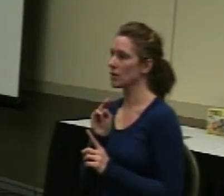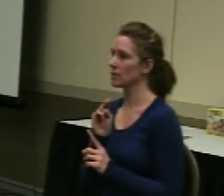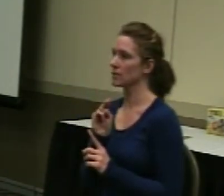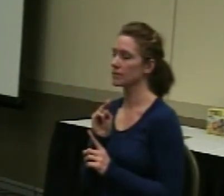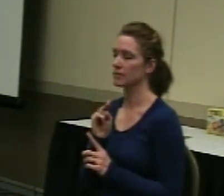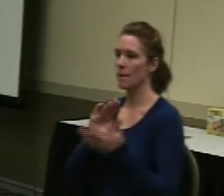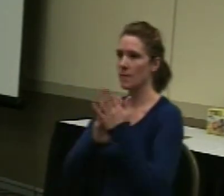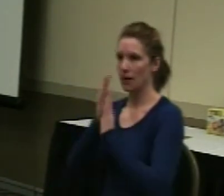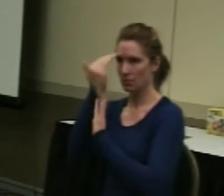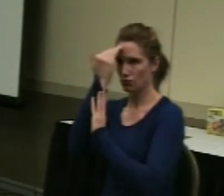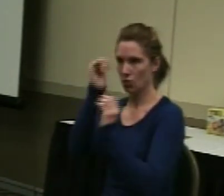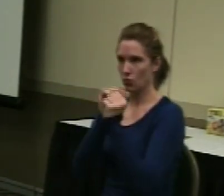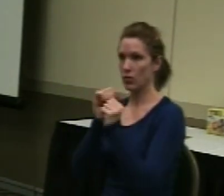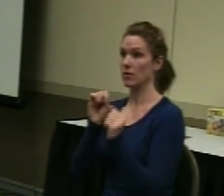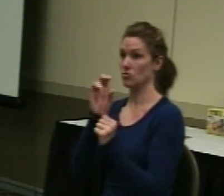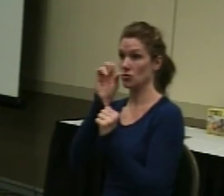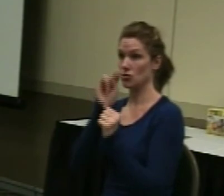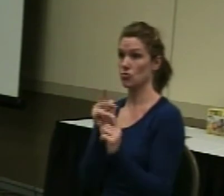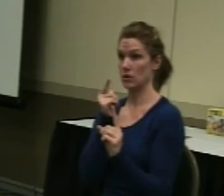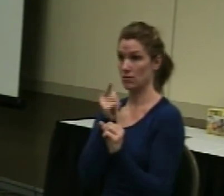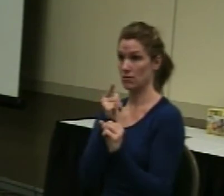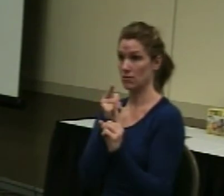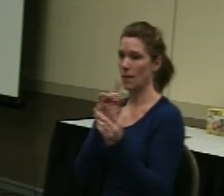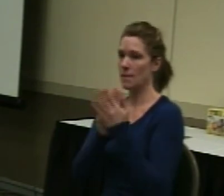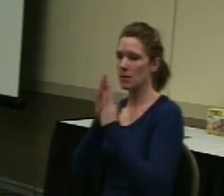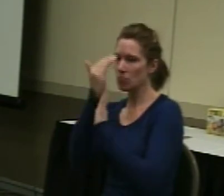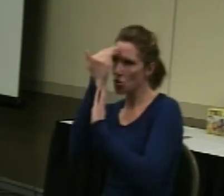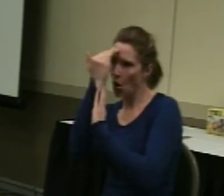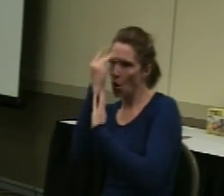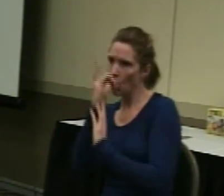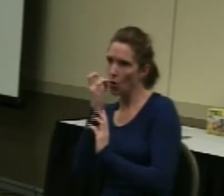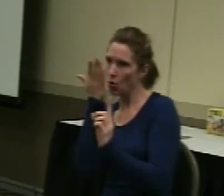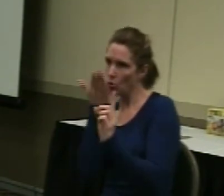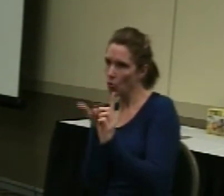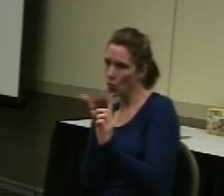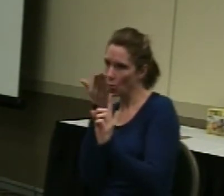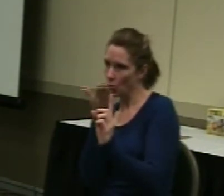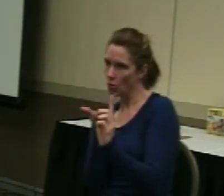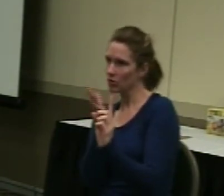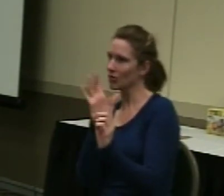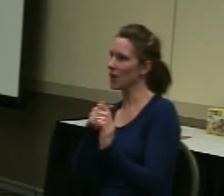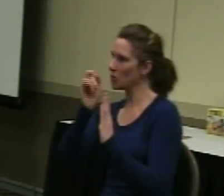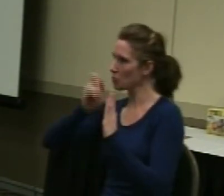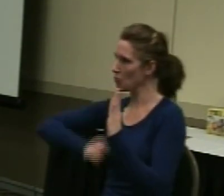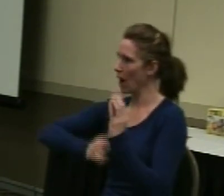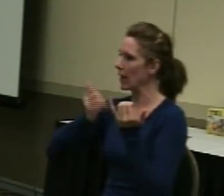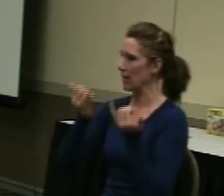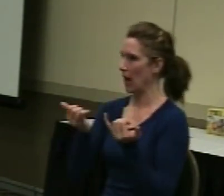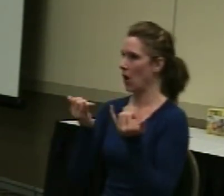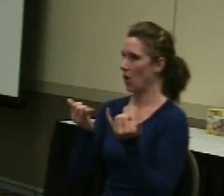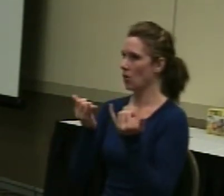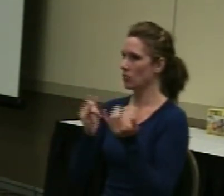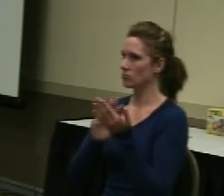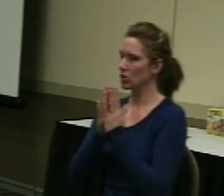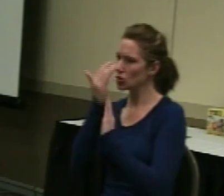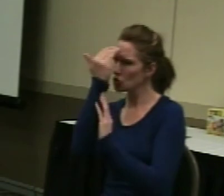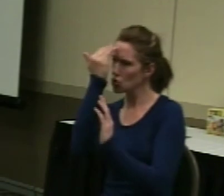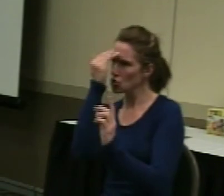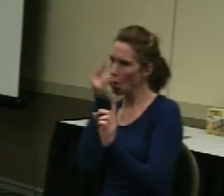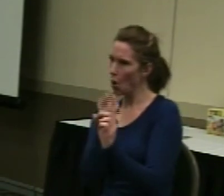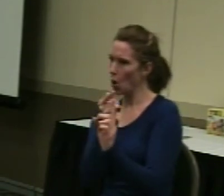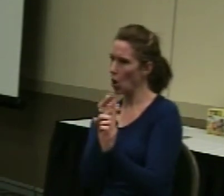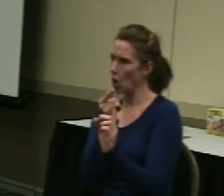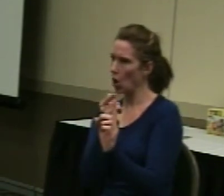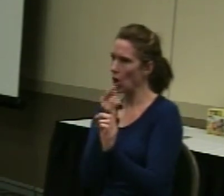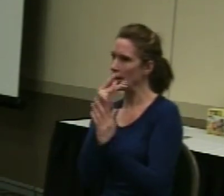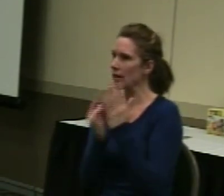and we are getting to know her. This is where you'll be writing again now. Getting to know her. And somebody